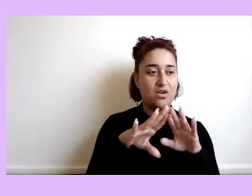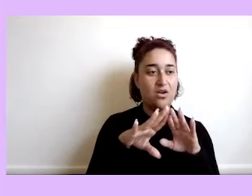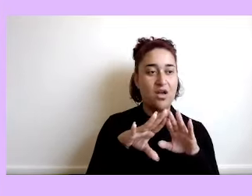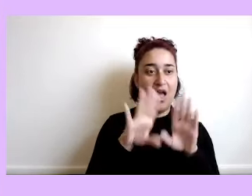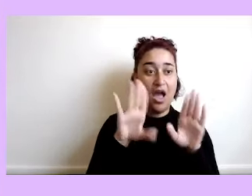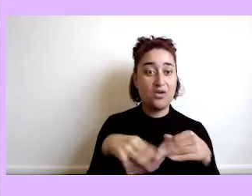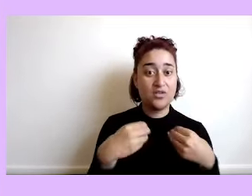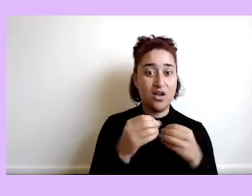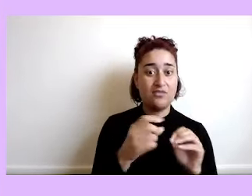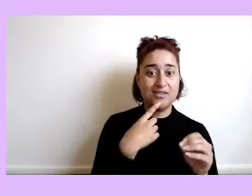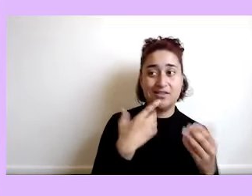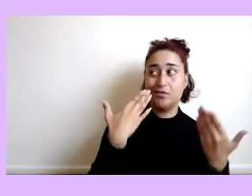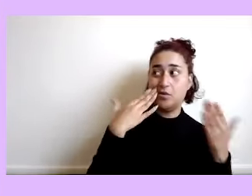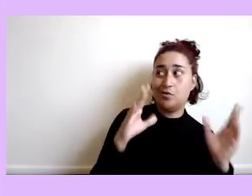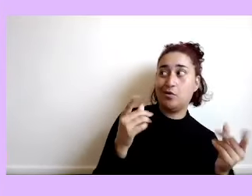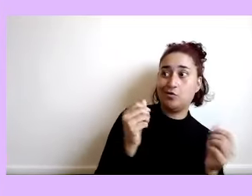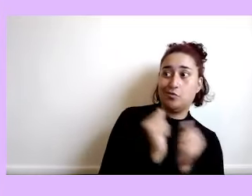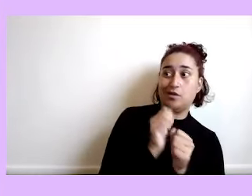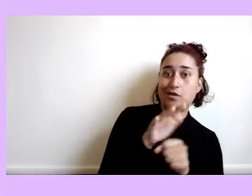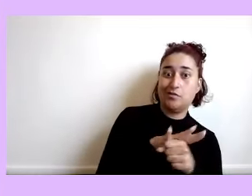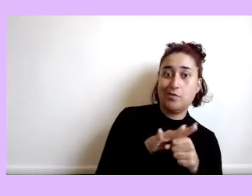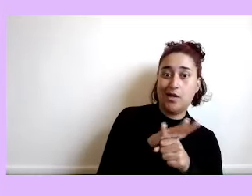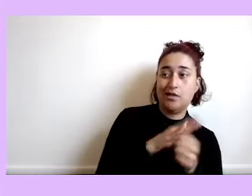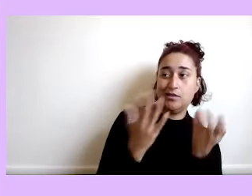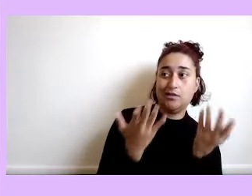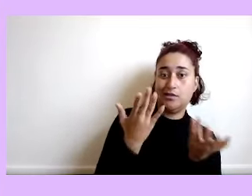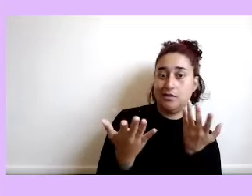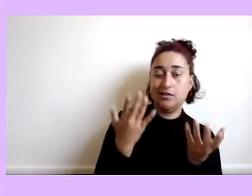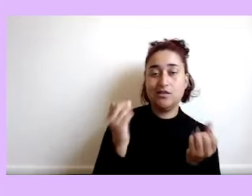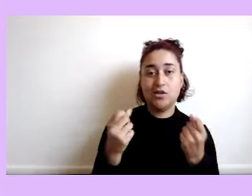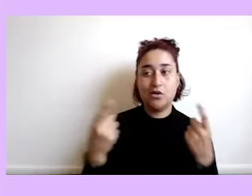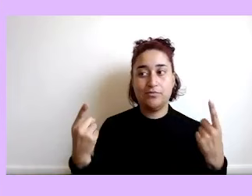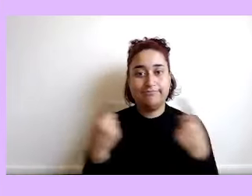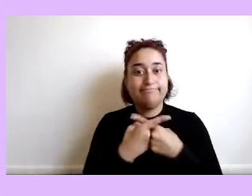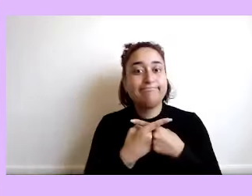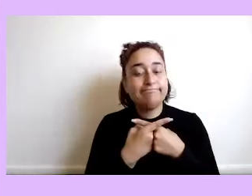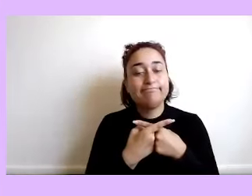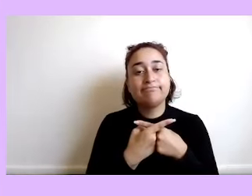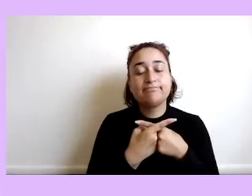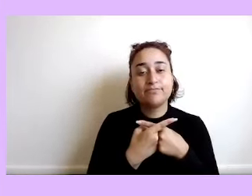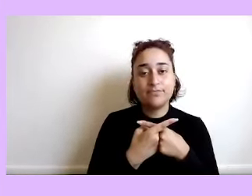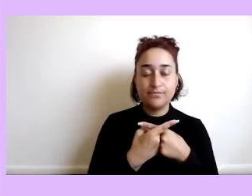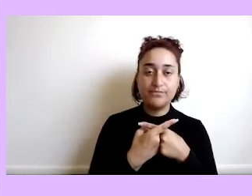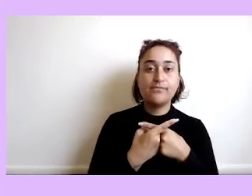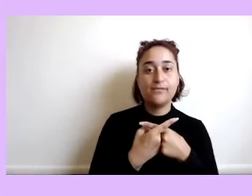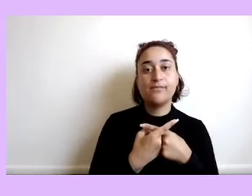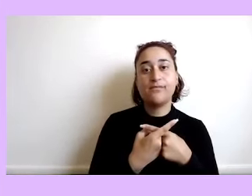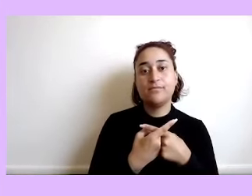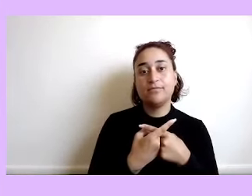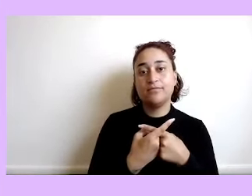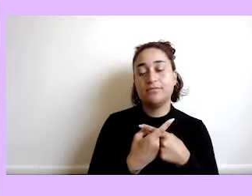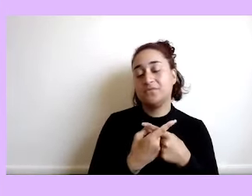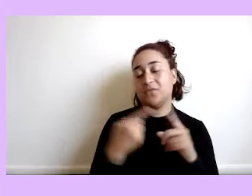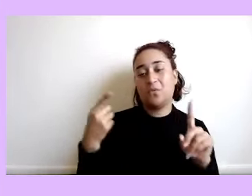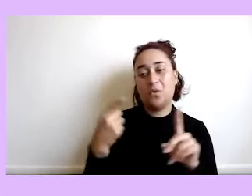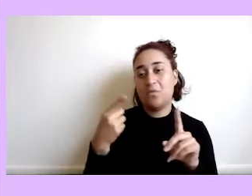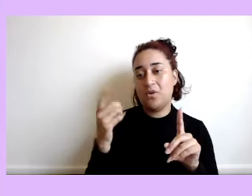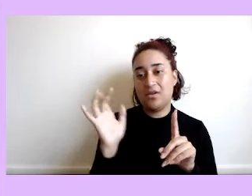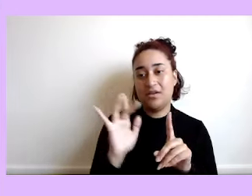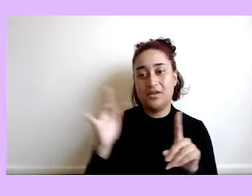know what we're gonna do with that space. And so, you know, this is just one point in